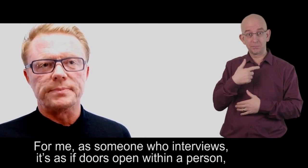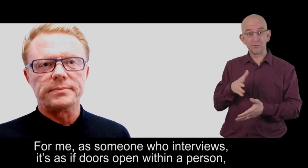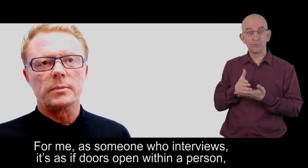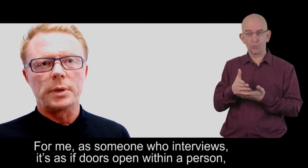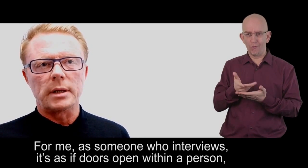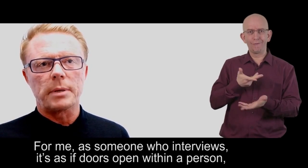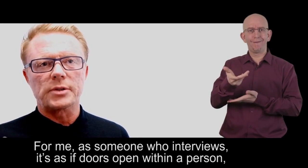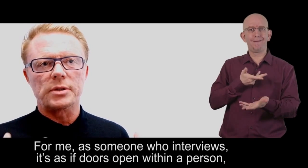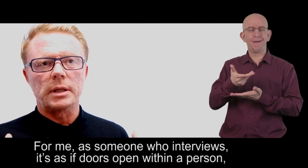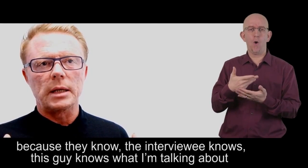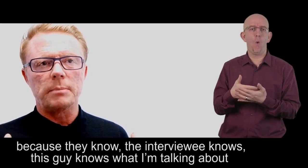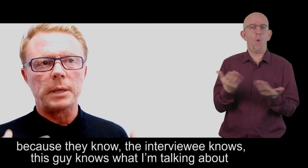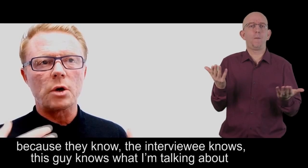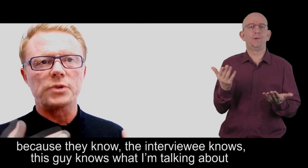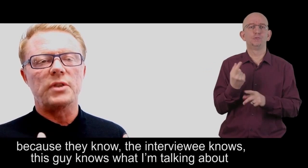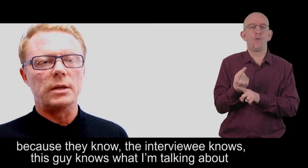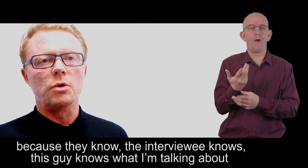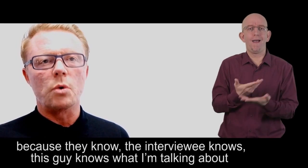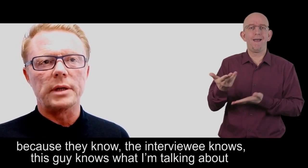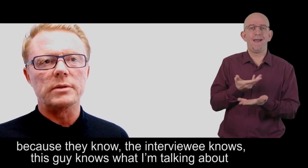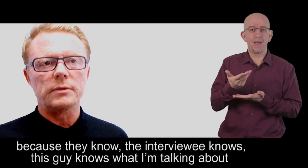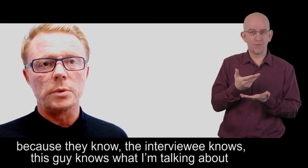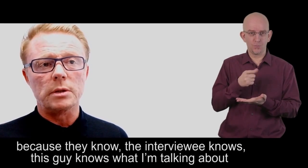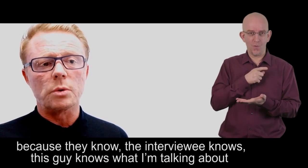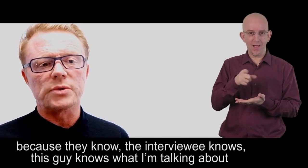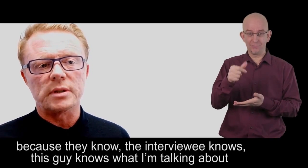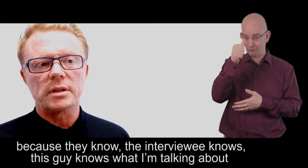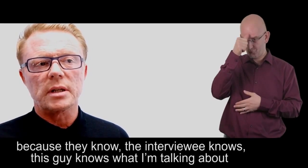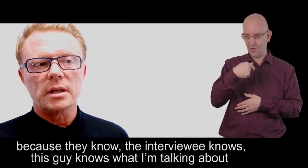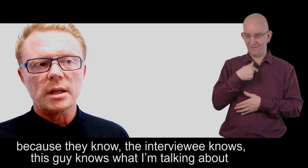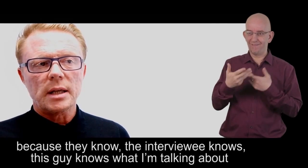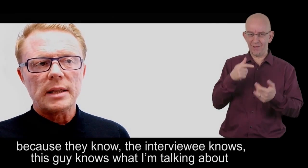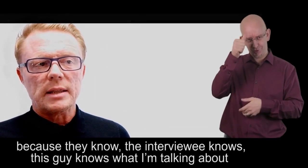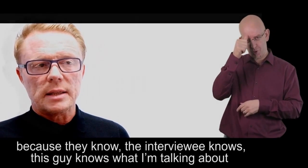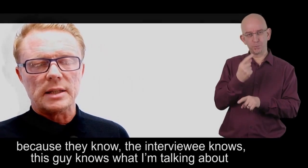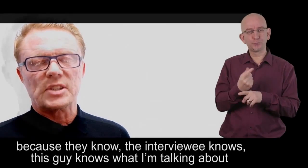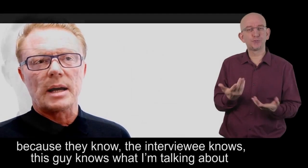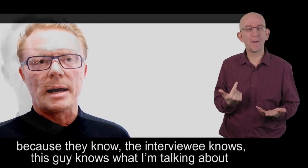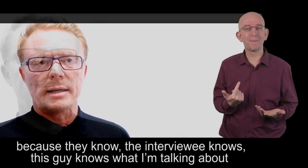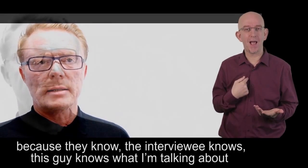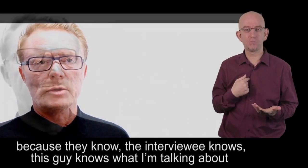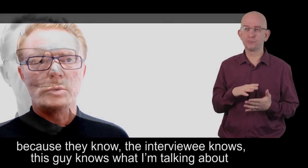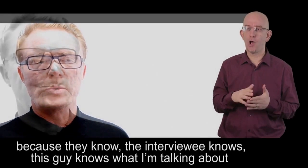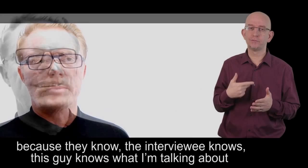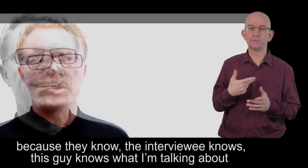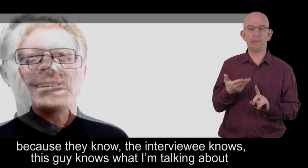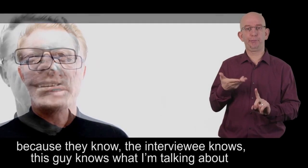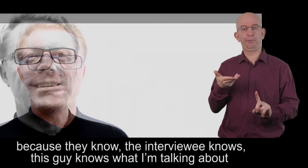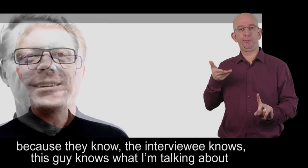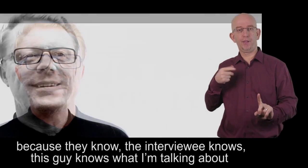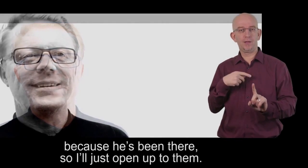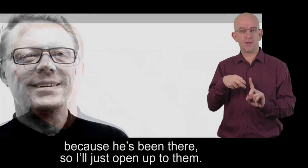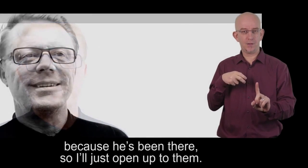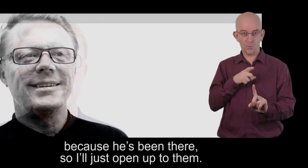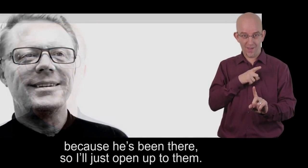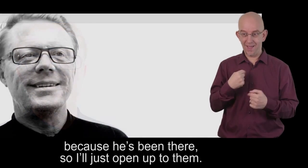doors open within a person because they know the interviewee knows that this guy knows what I'm talking